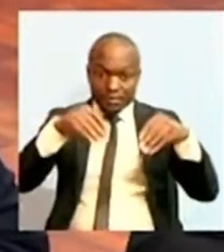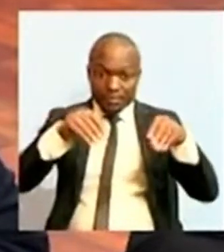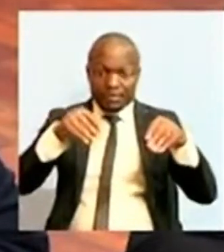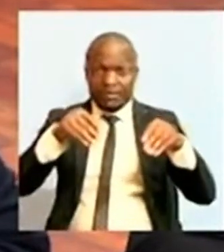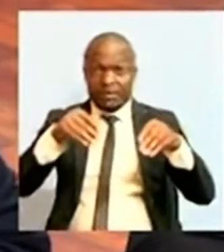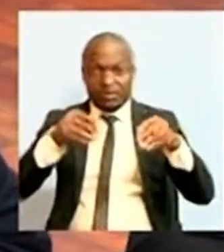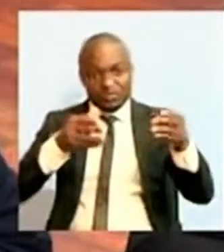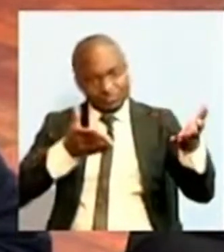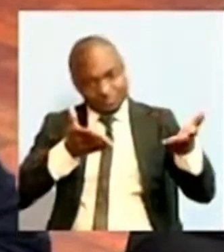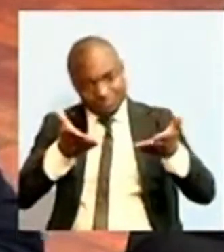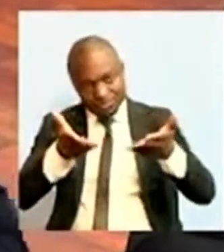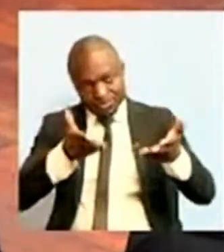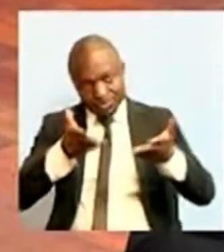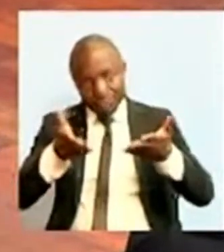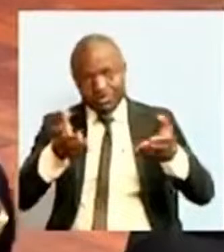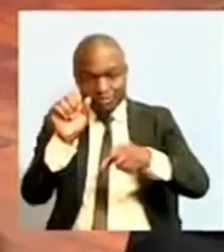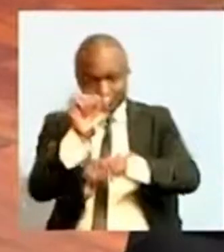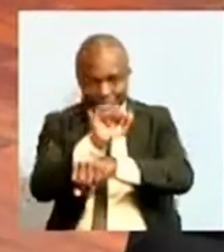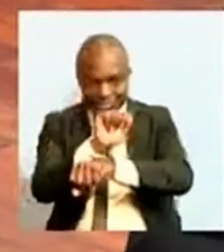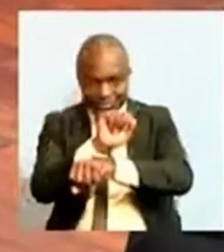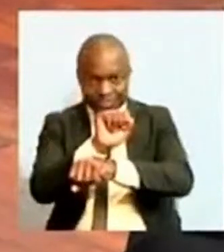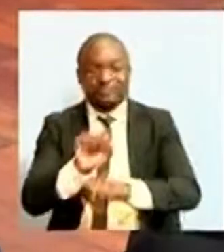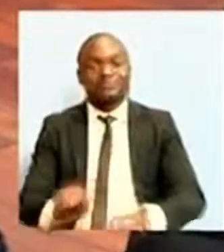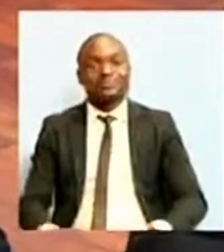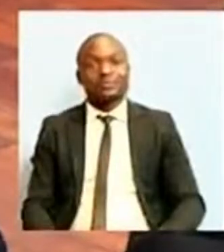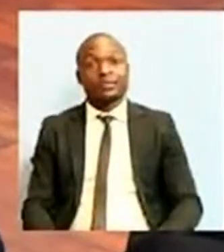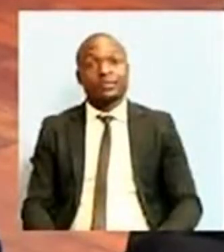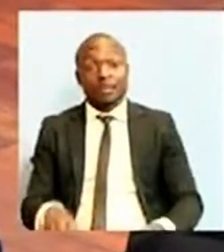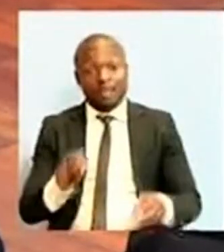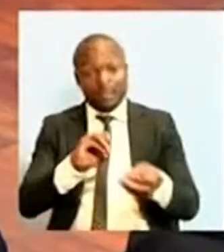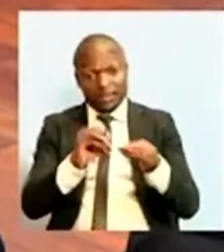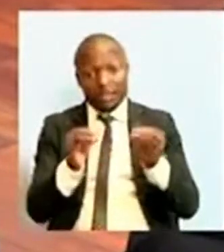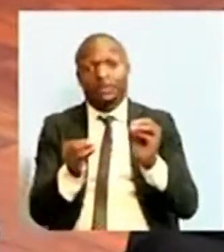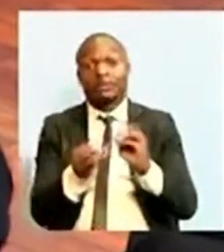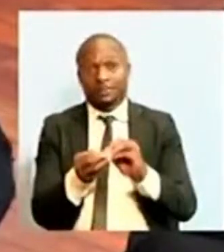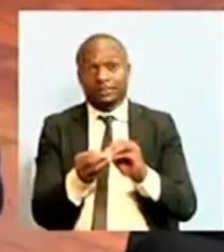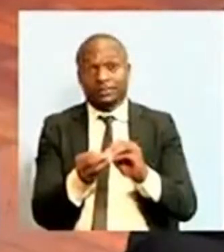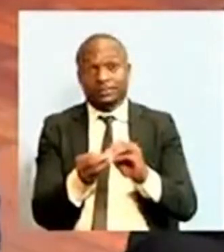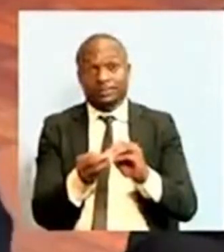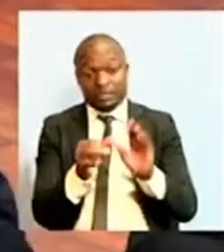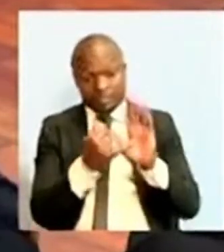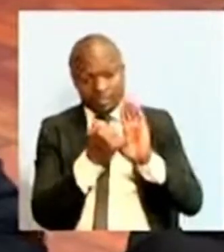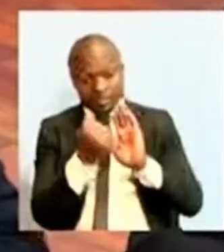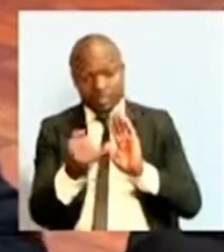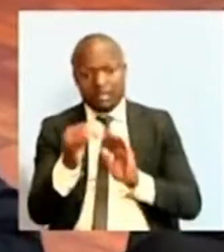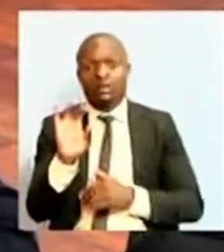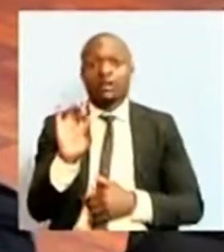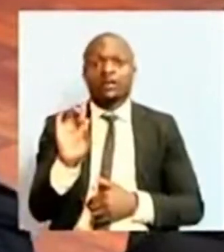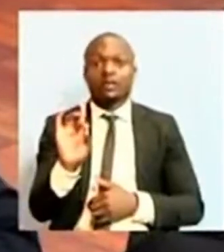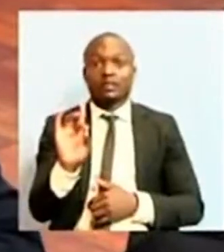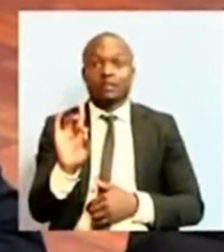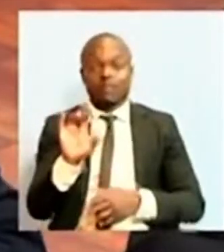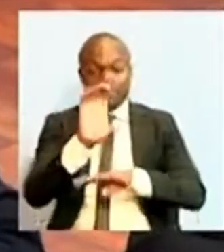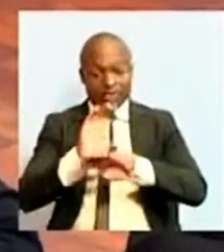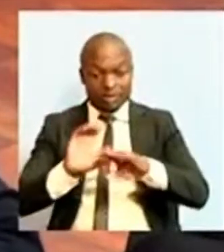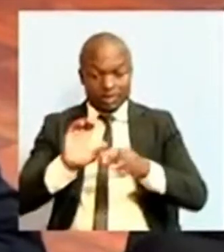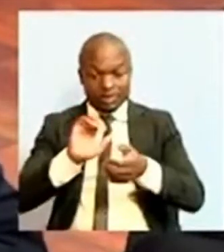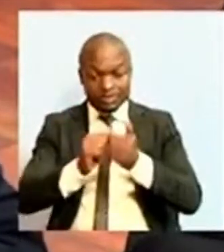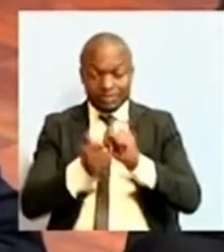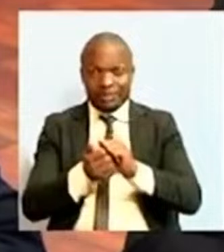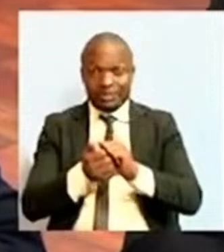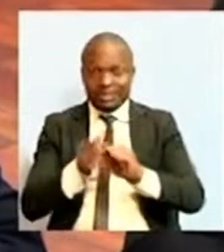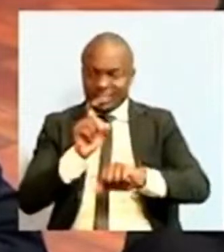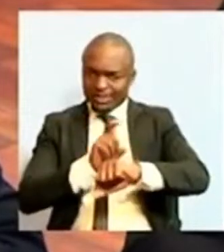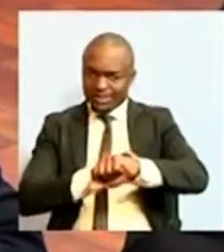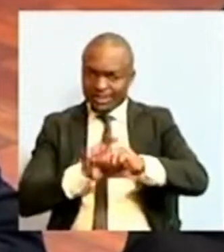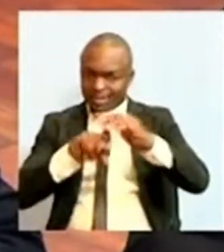unserviceable vehicles. And the number that was cited is 8. Cause of query, Chair,